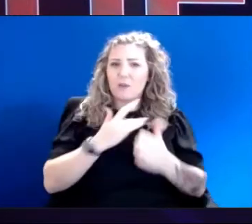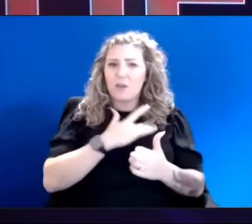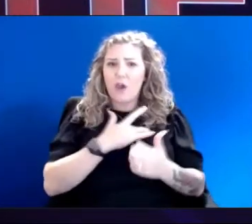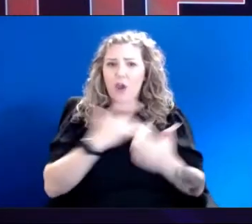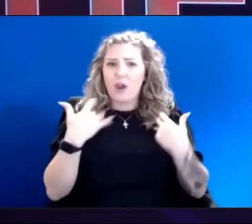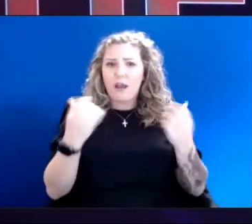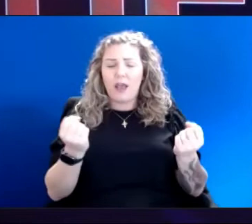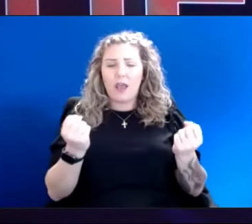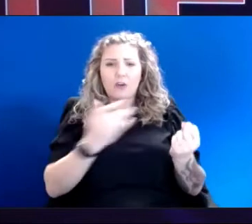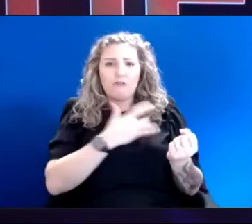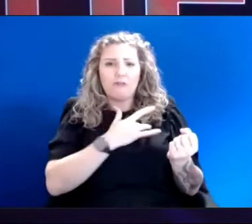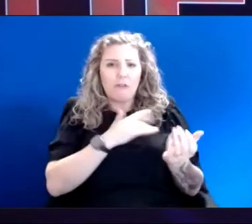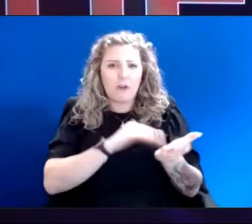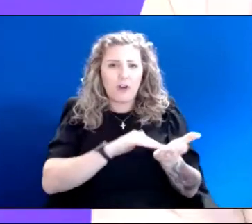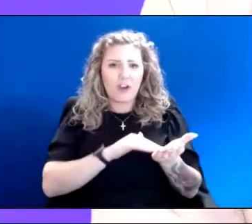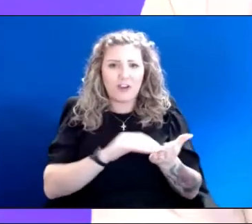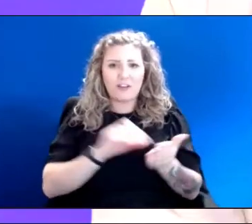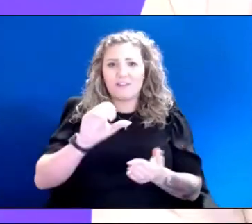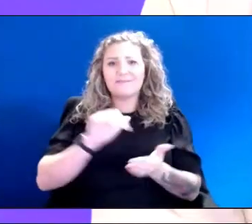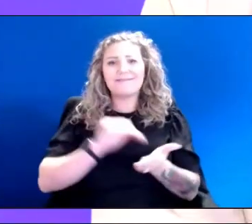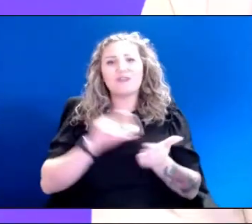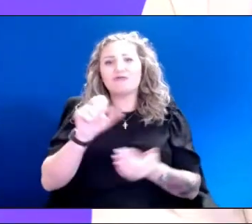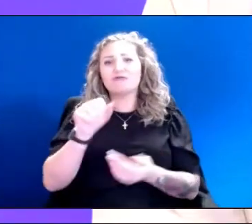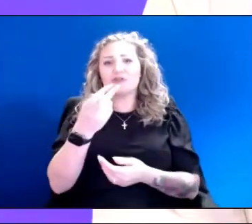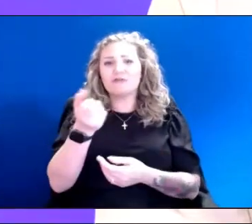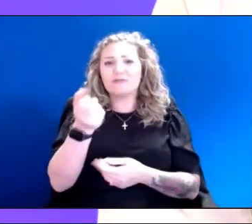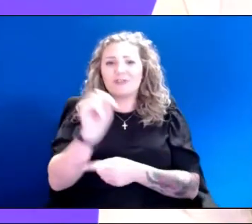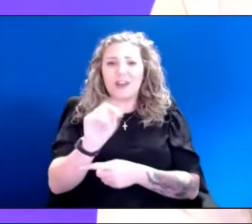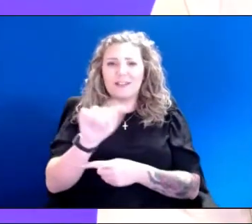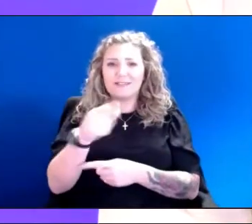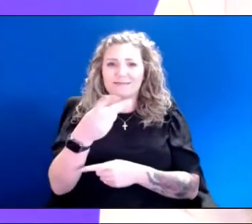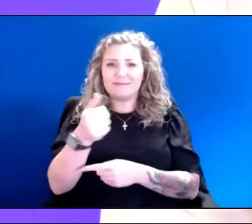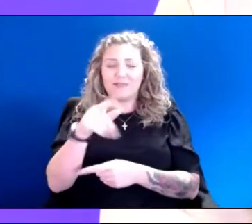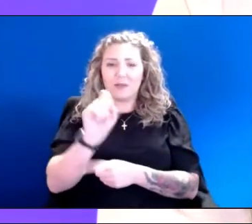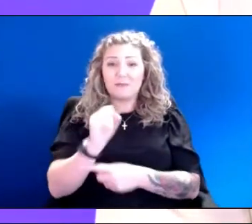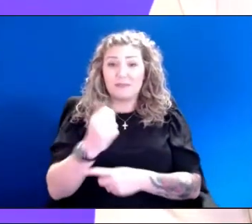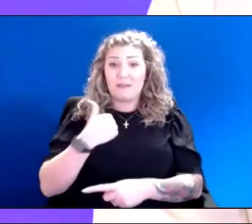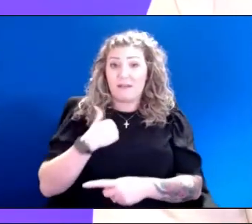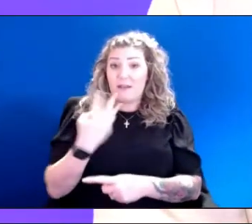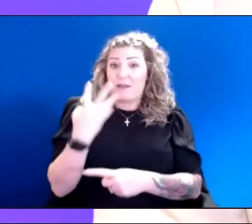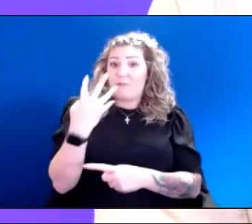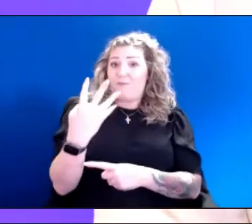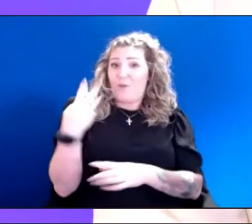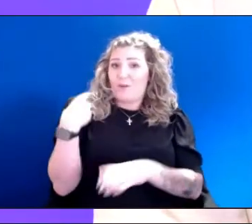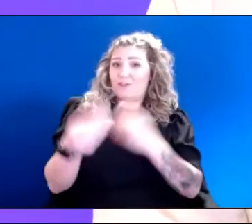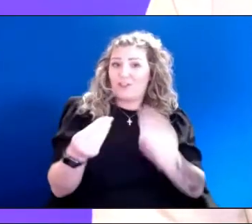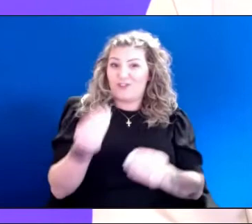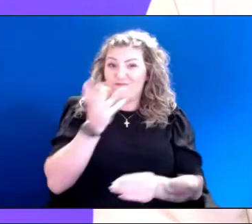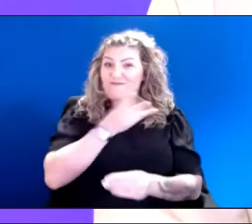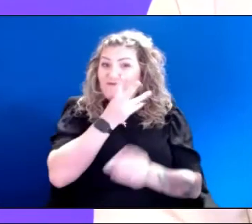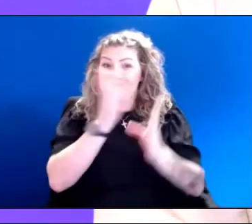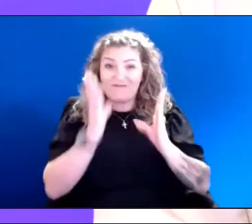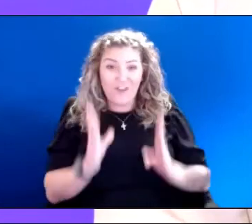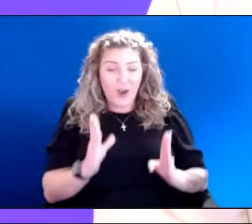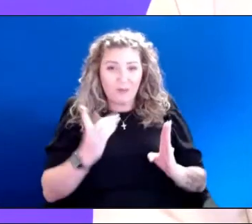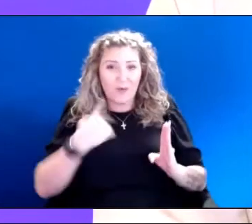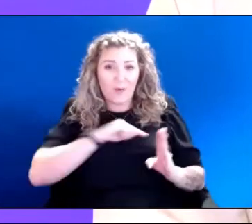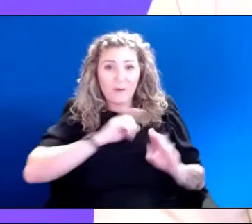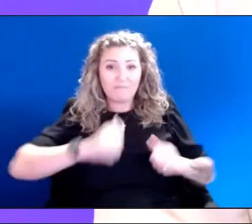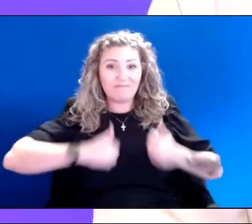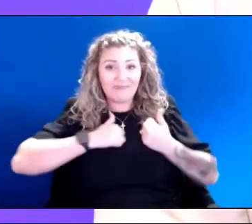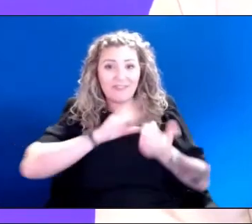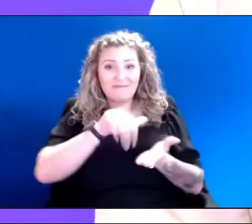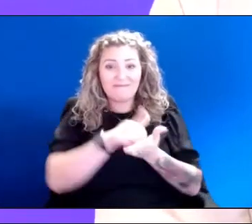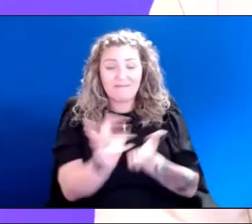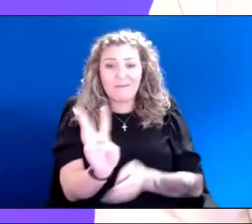cardiologist Dr. Shannon Hoos Thompson. I am 4th generation rancher, and we live in the Midwest, and